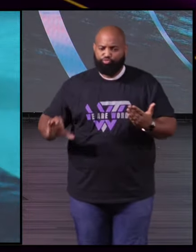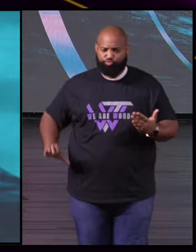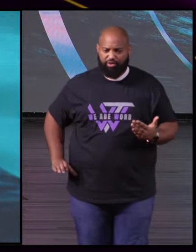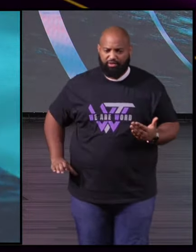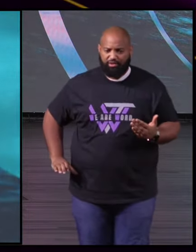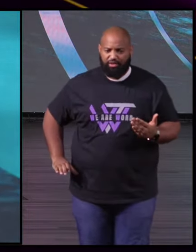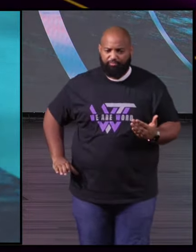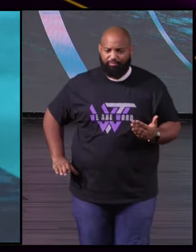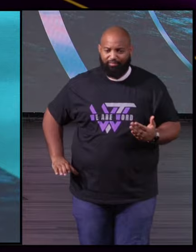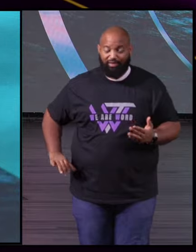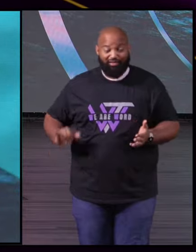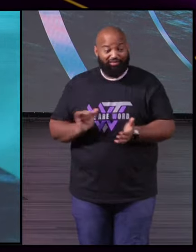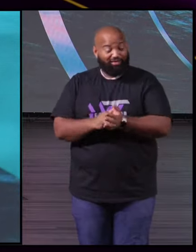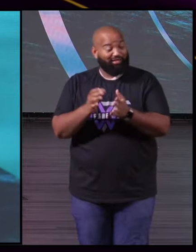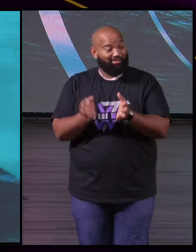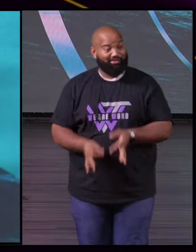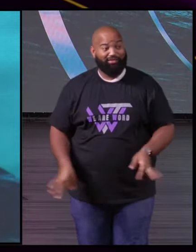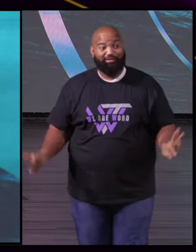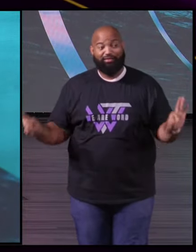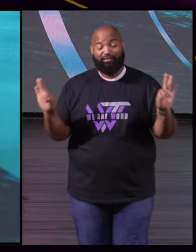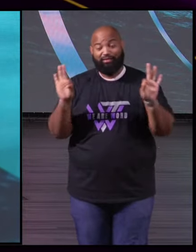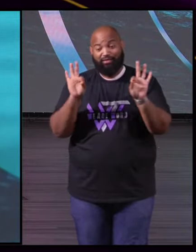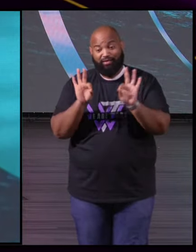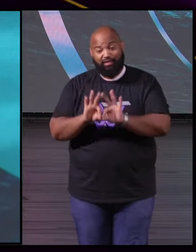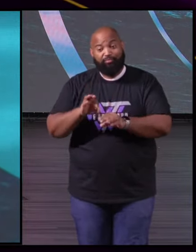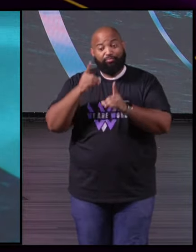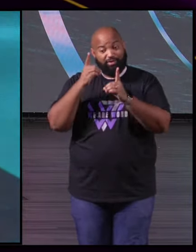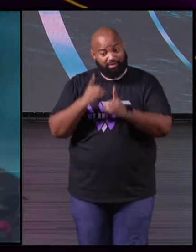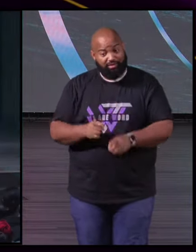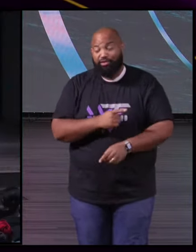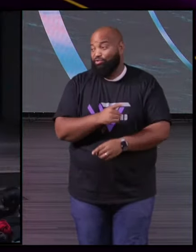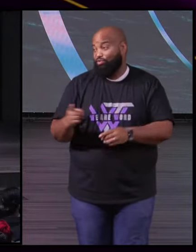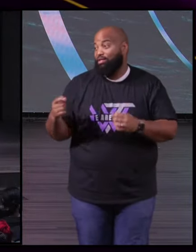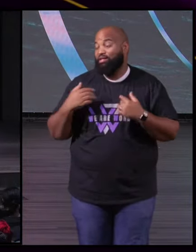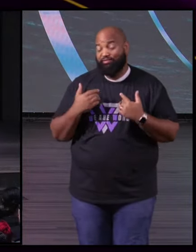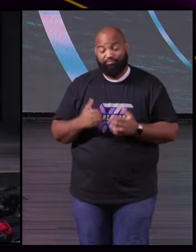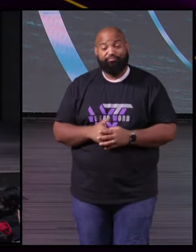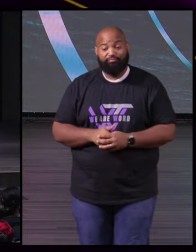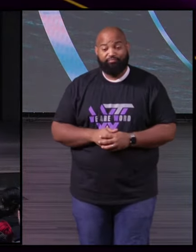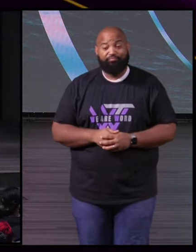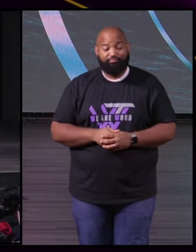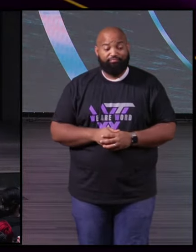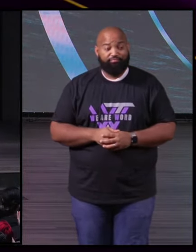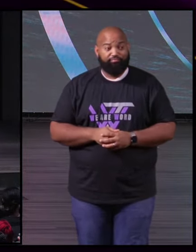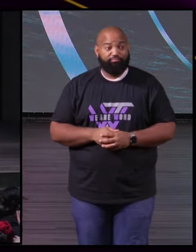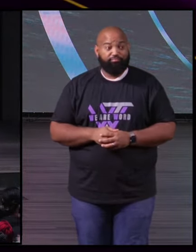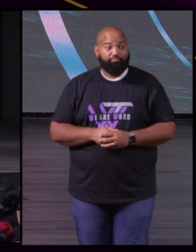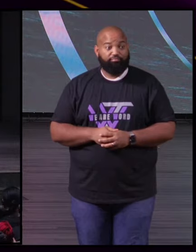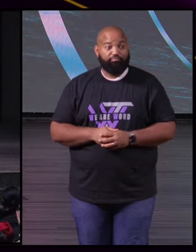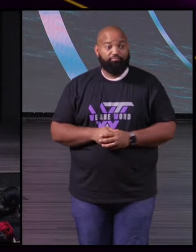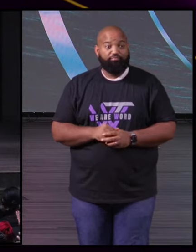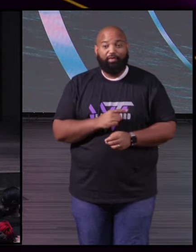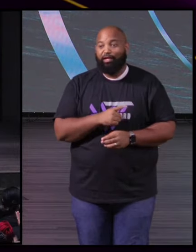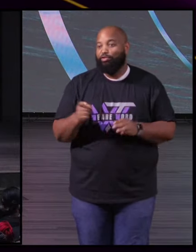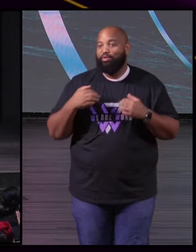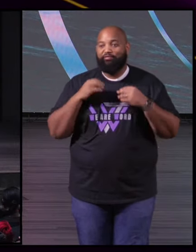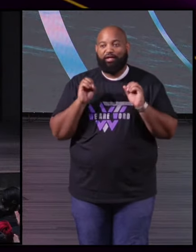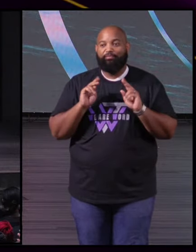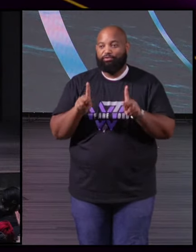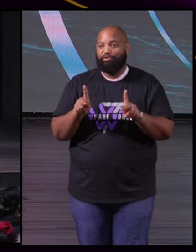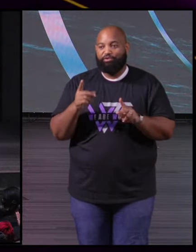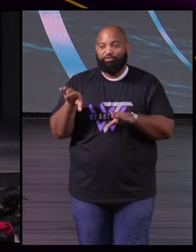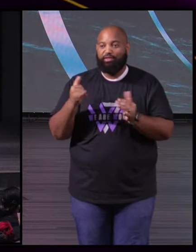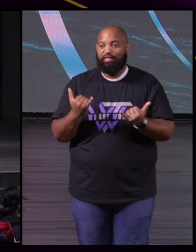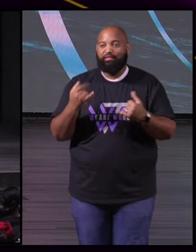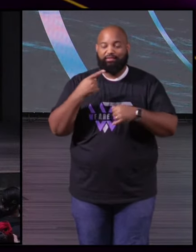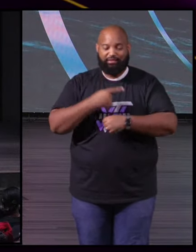is the most important decision we will ever make. And you are gonna have an opportunity